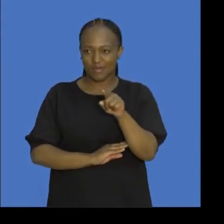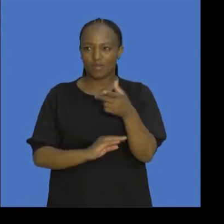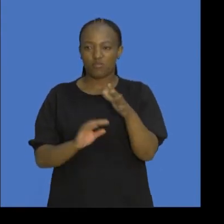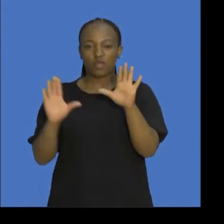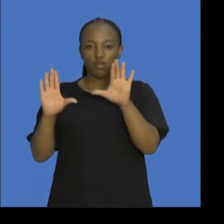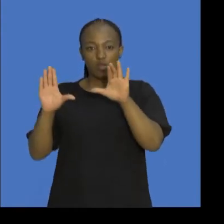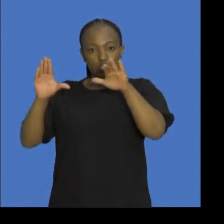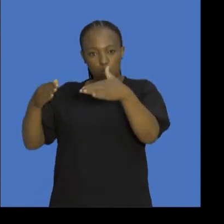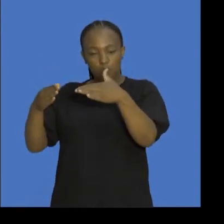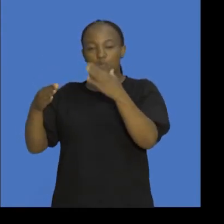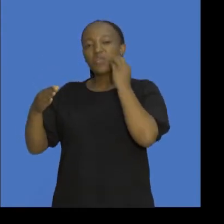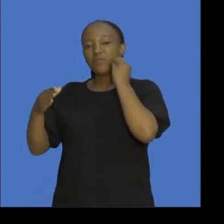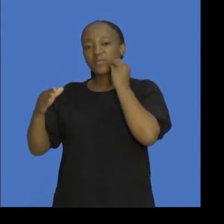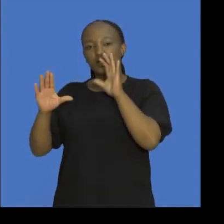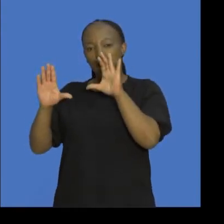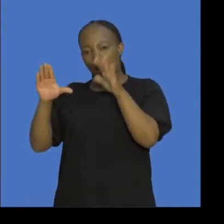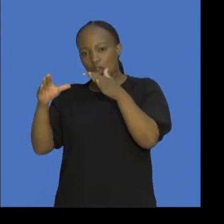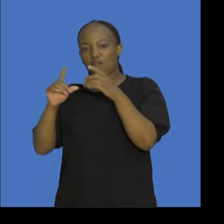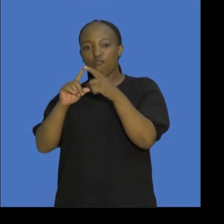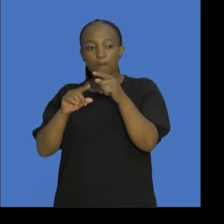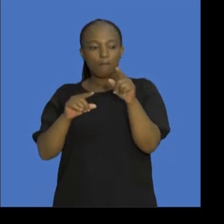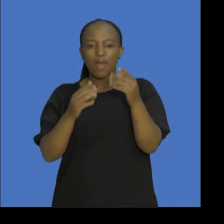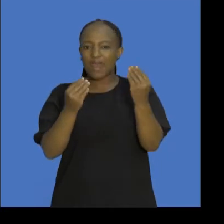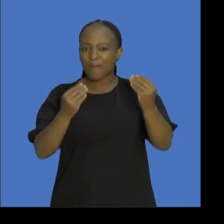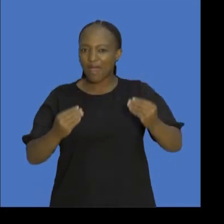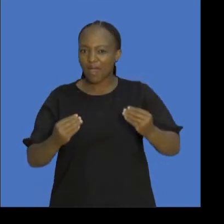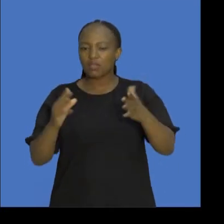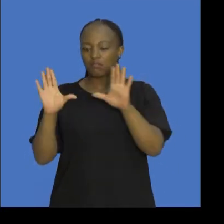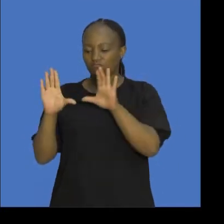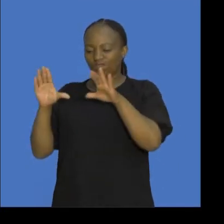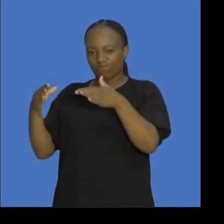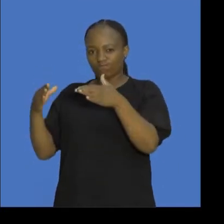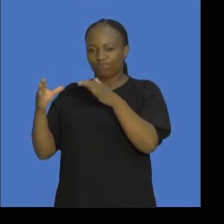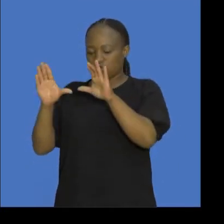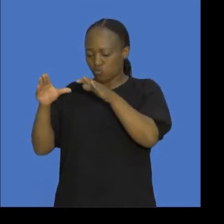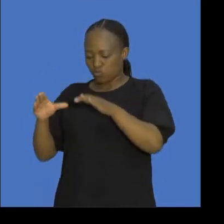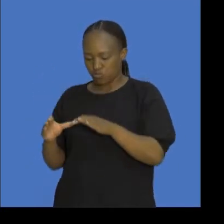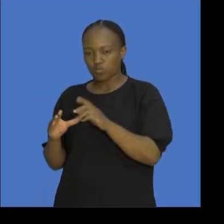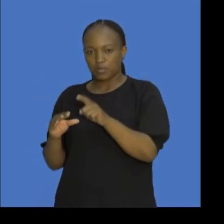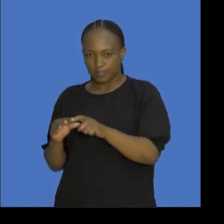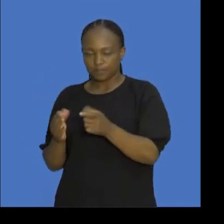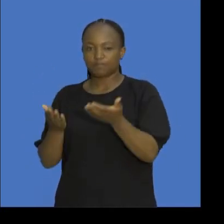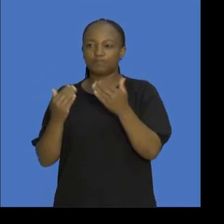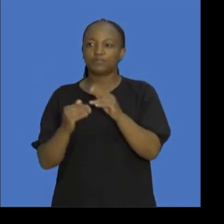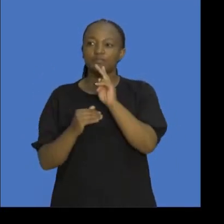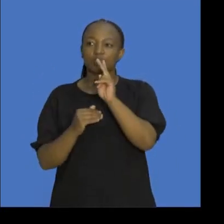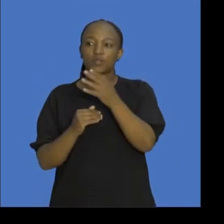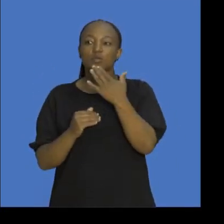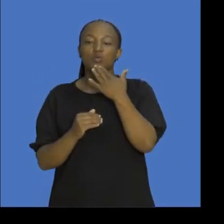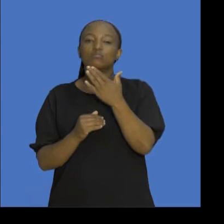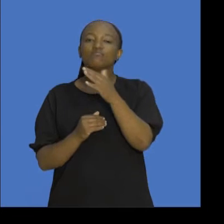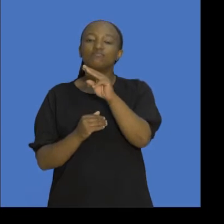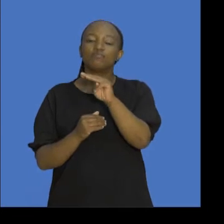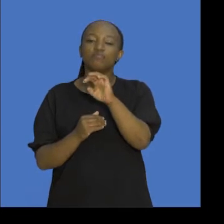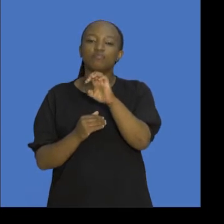group data, and this is from raw data. We're going to look at median. We looked at